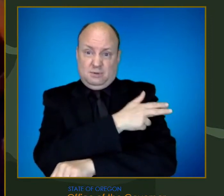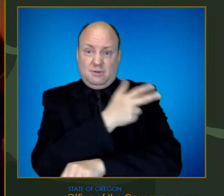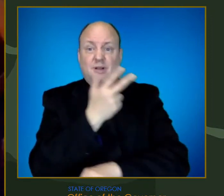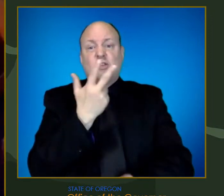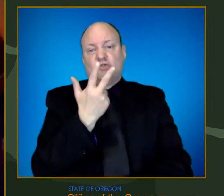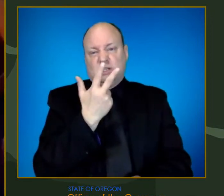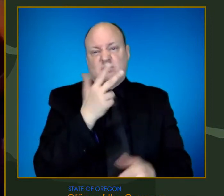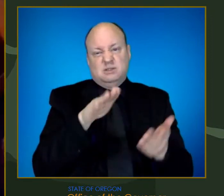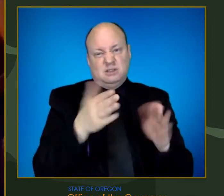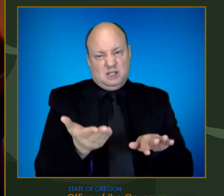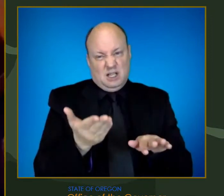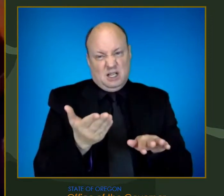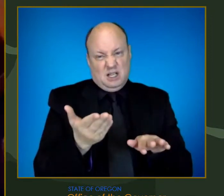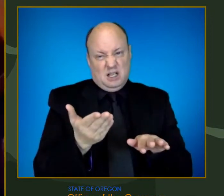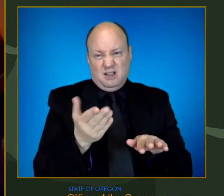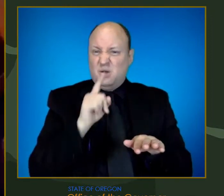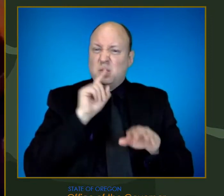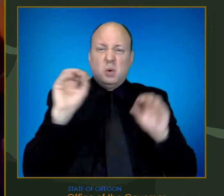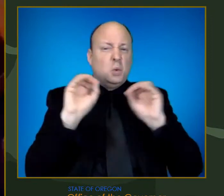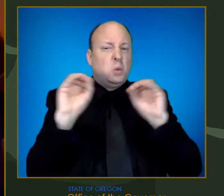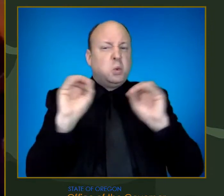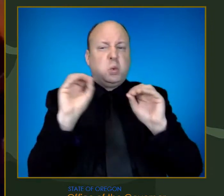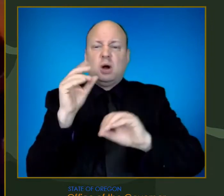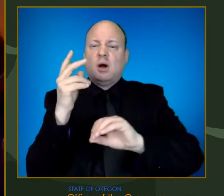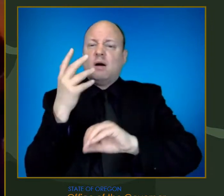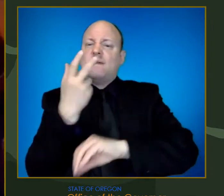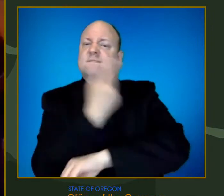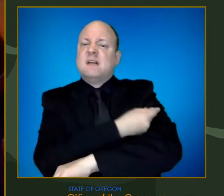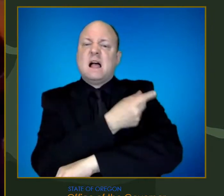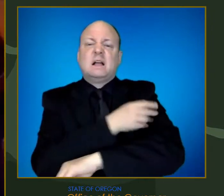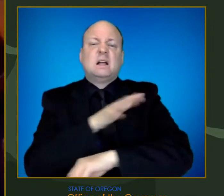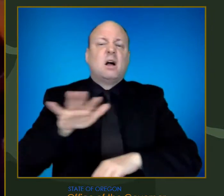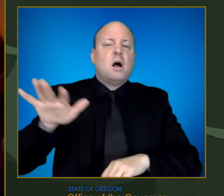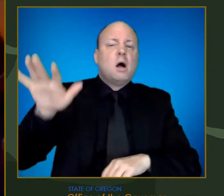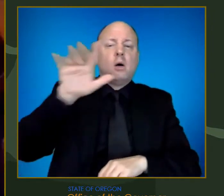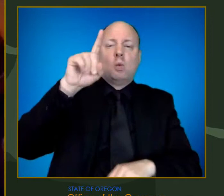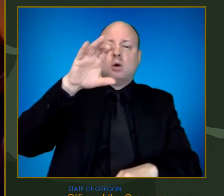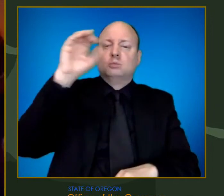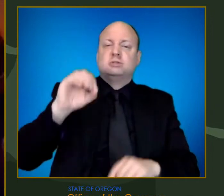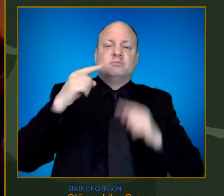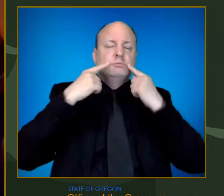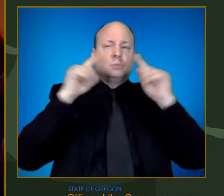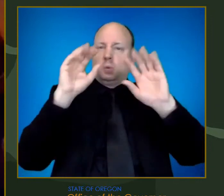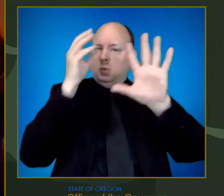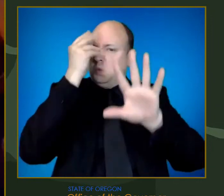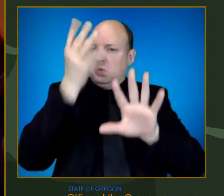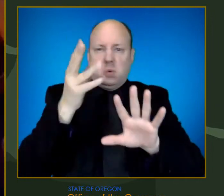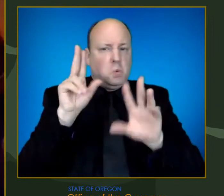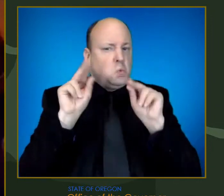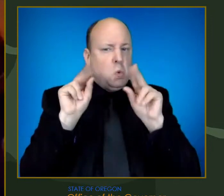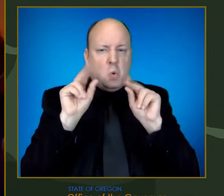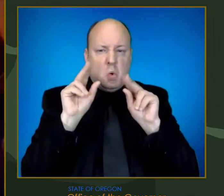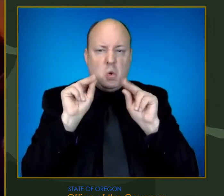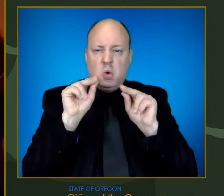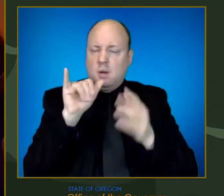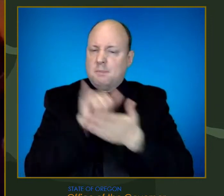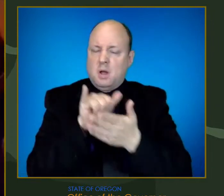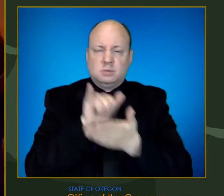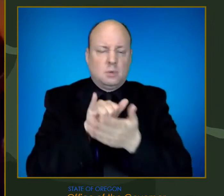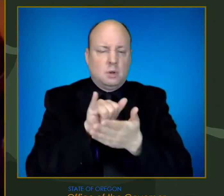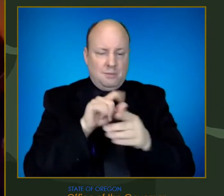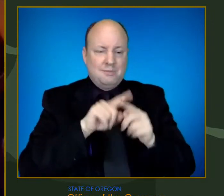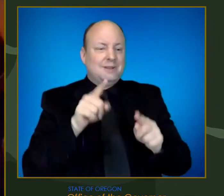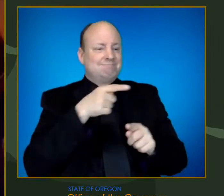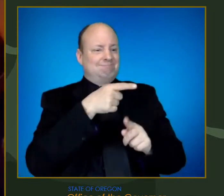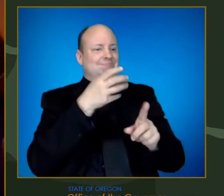100% effective. And so we did expect some individuals to develop disease after receiving vaccines, and the